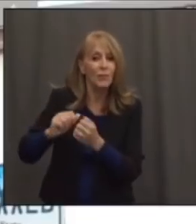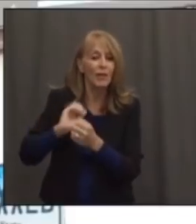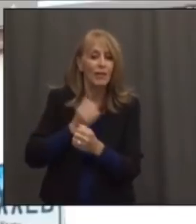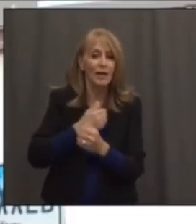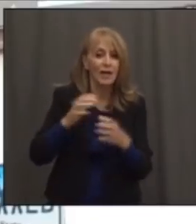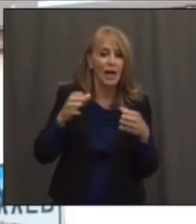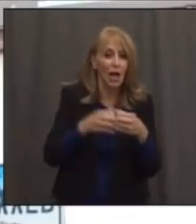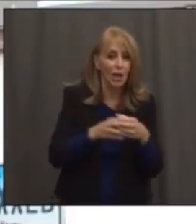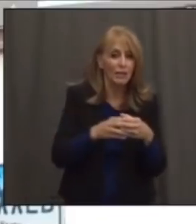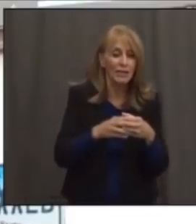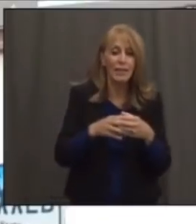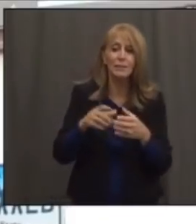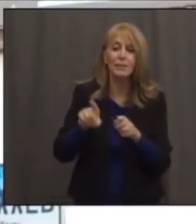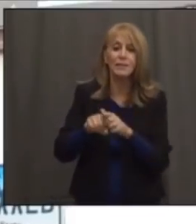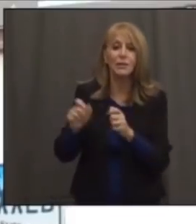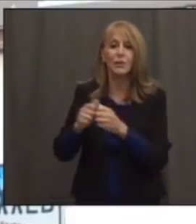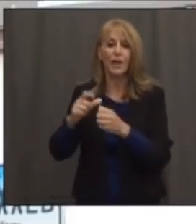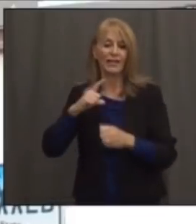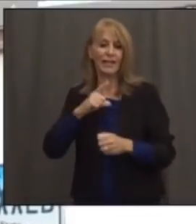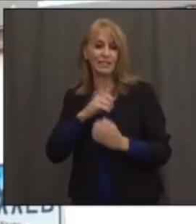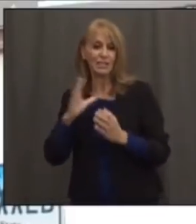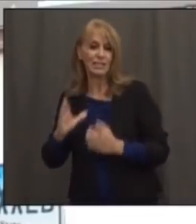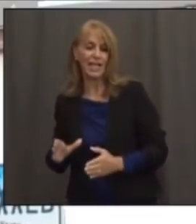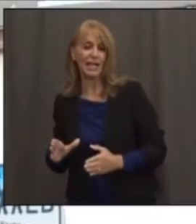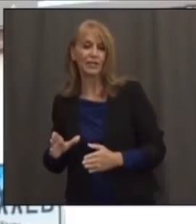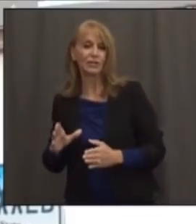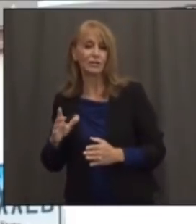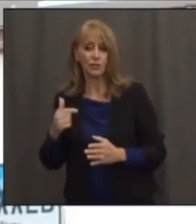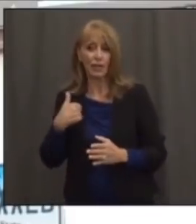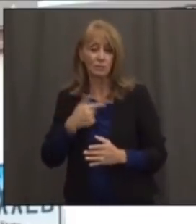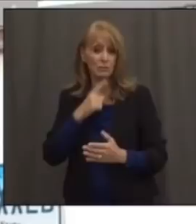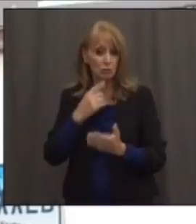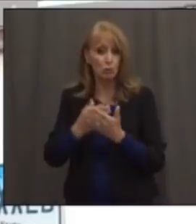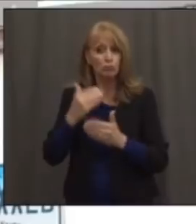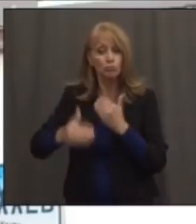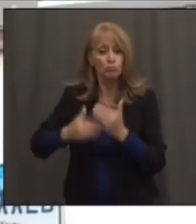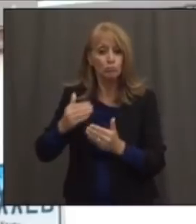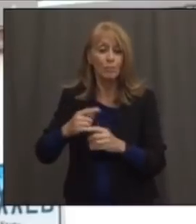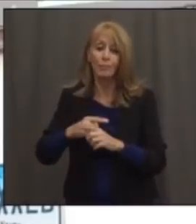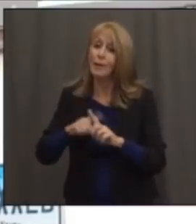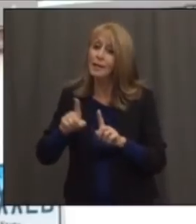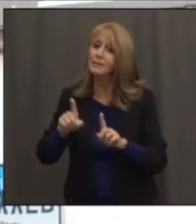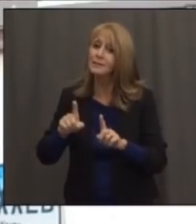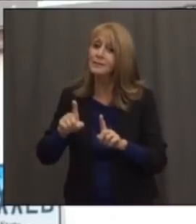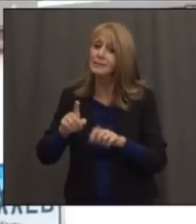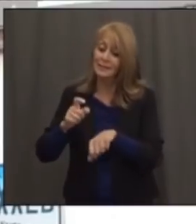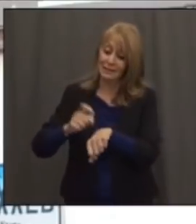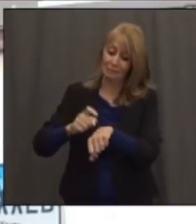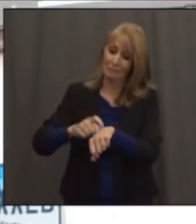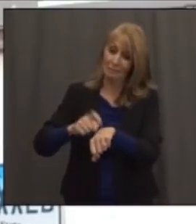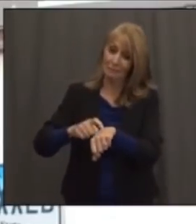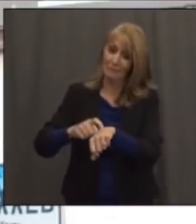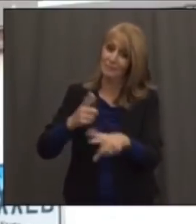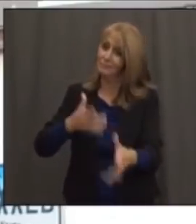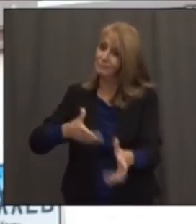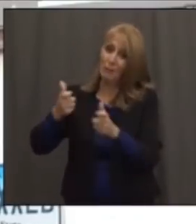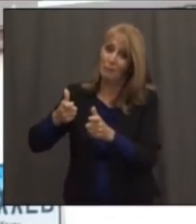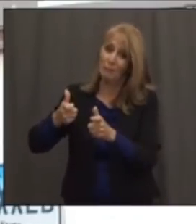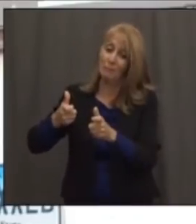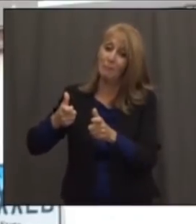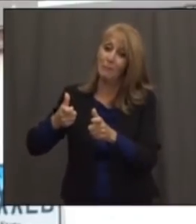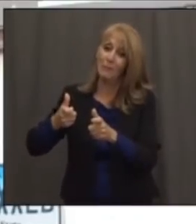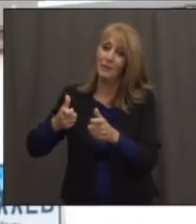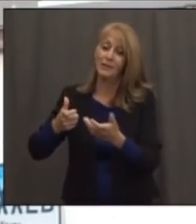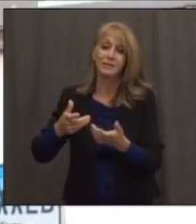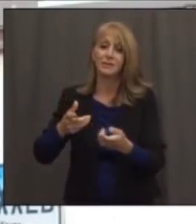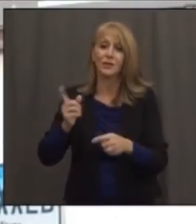team as well with the legislature has been fruitful, but at the same time, time is moving by fast. So can't